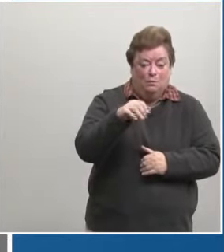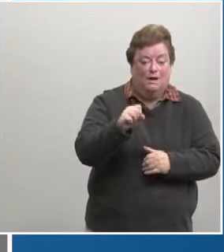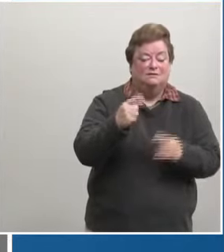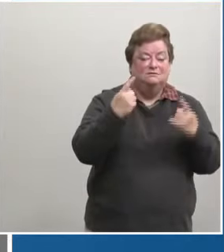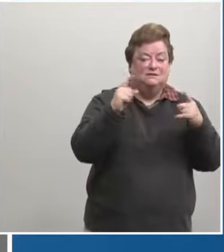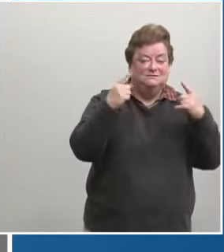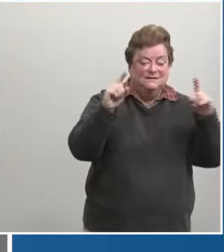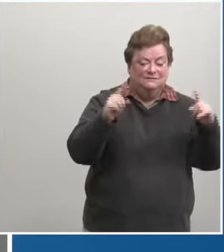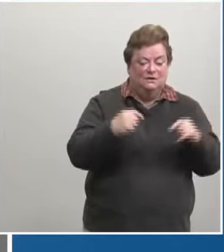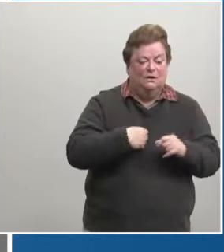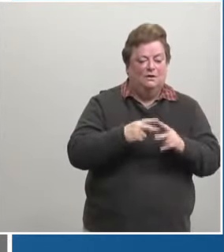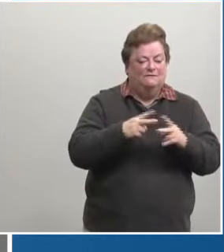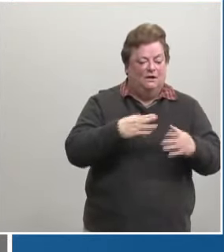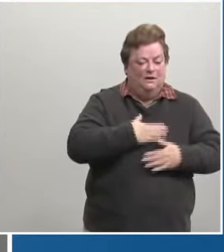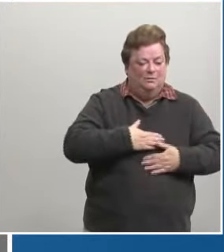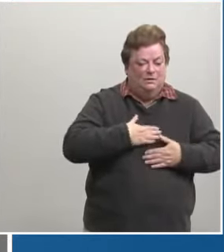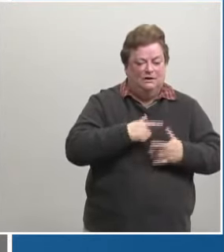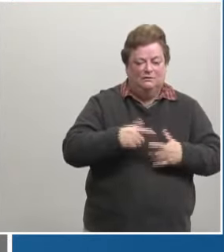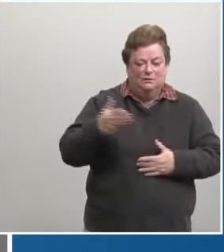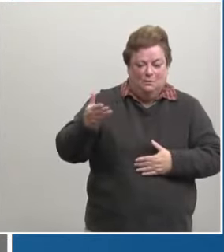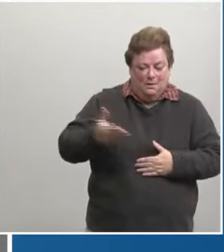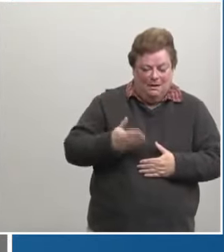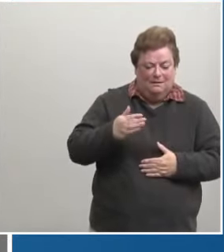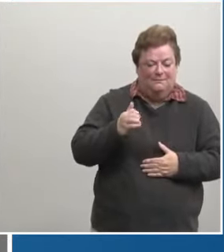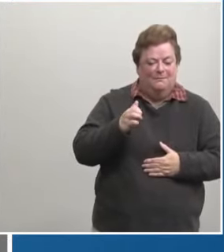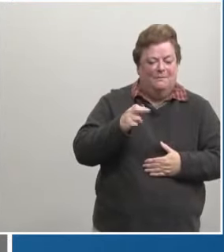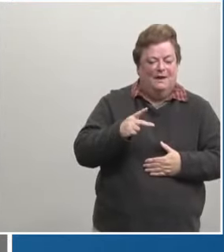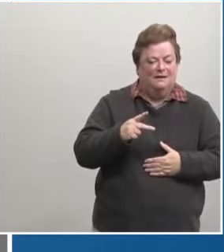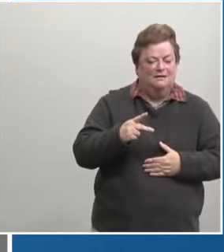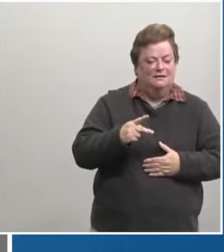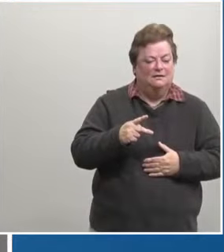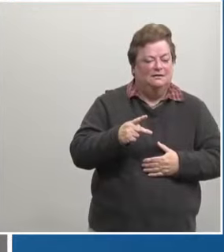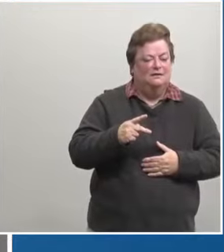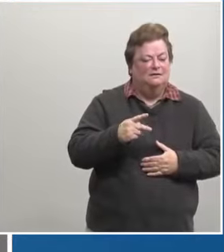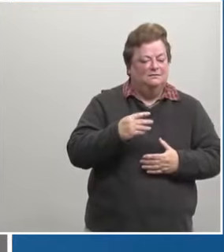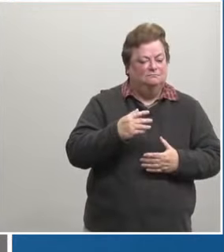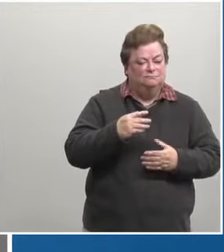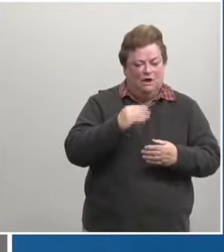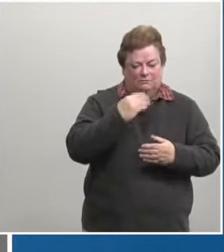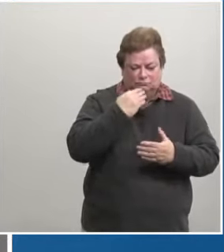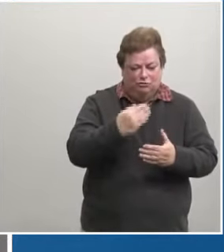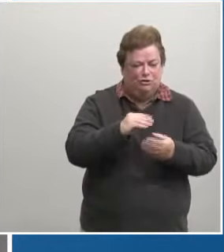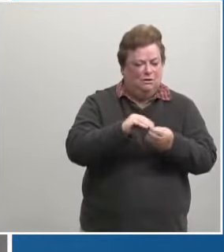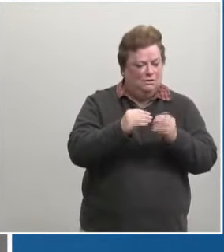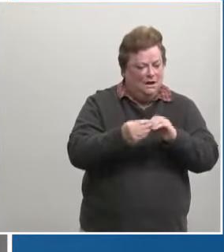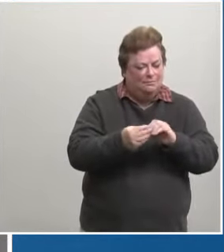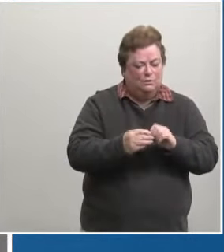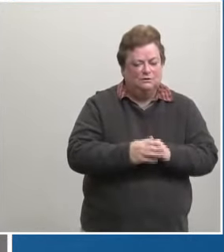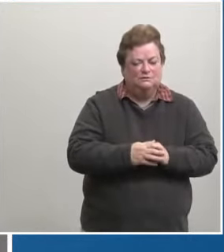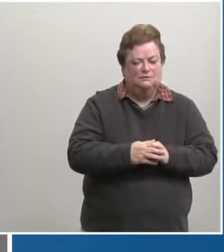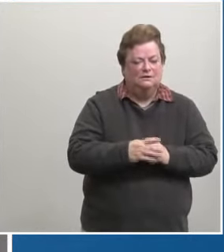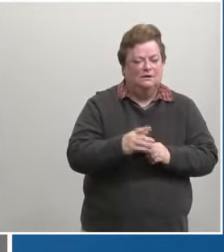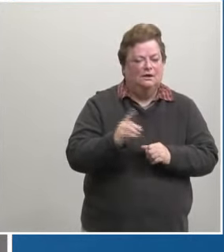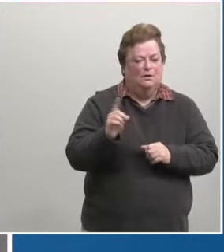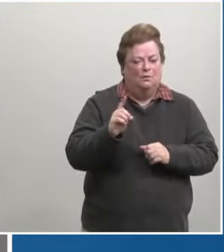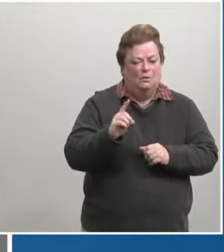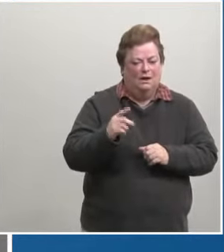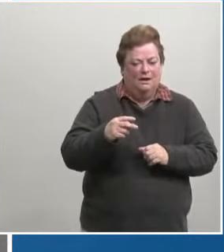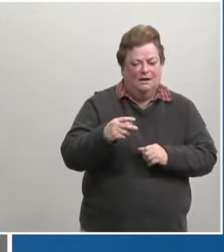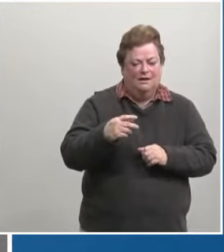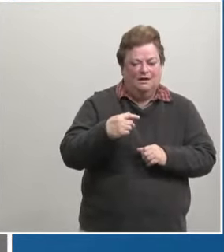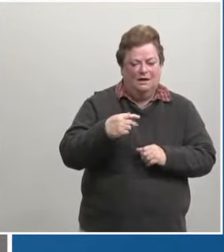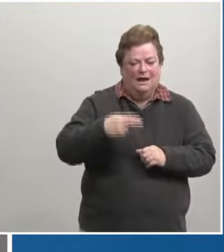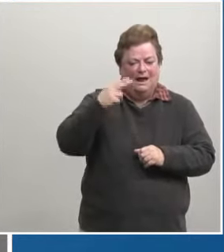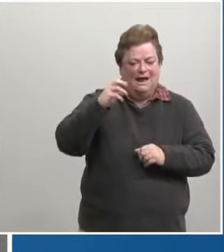very pleased to welcome back a very solid enrollment to the university, where higher education saw in